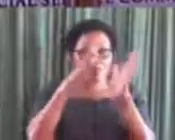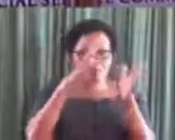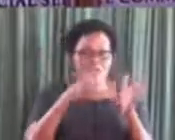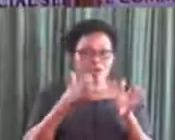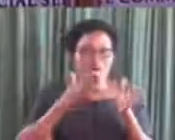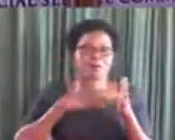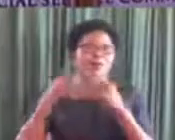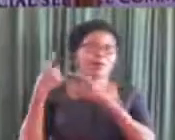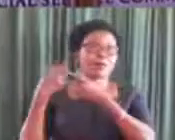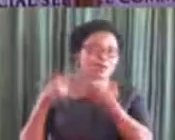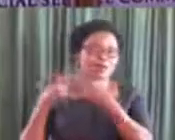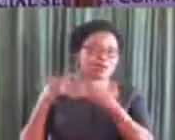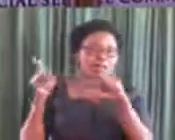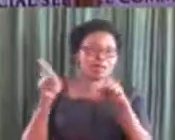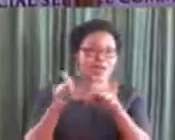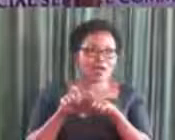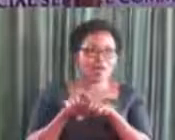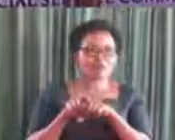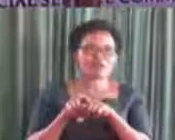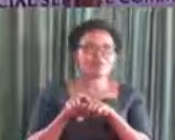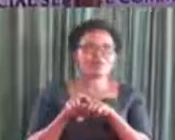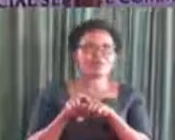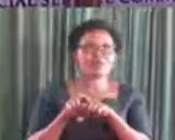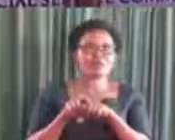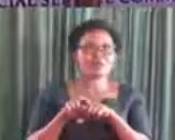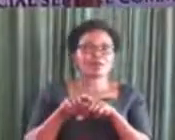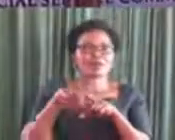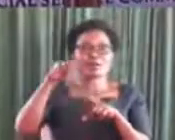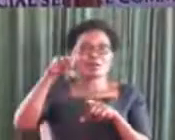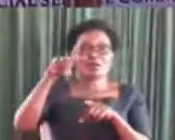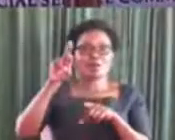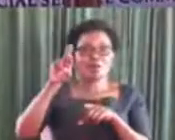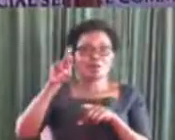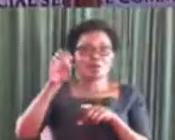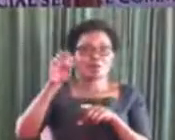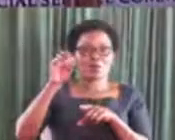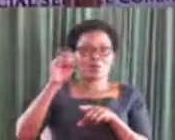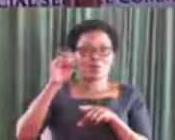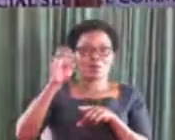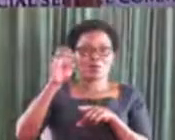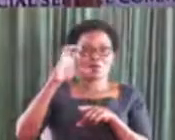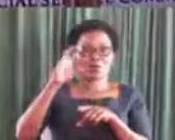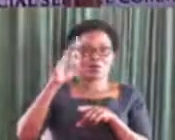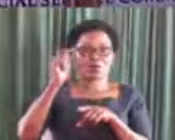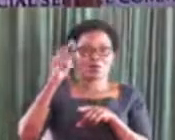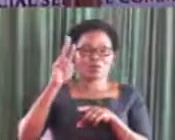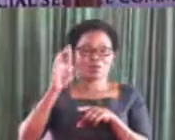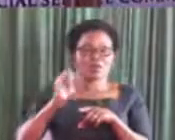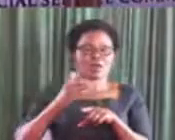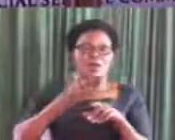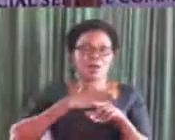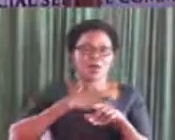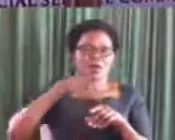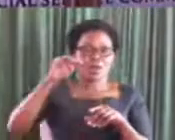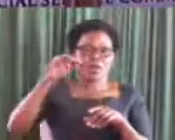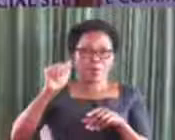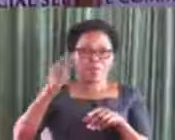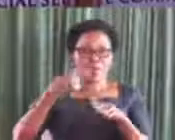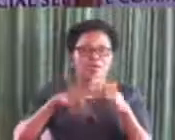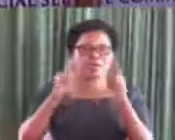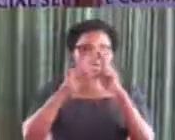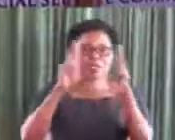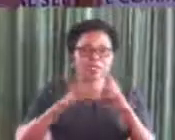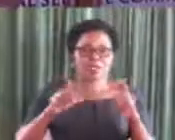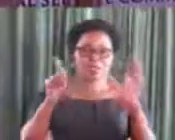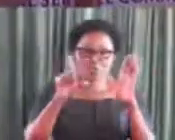practice as a prosecutor, my master's in international law, and